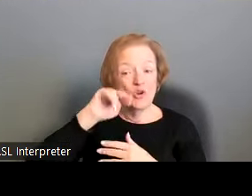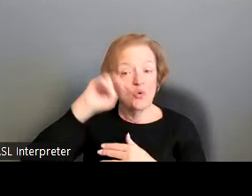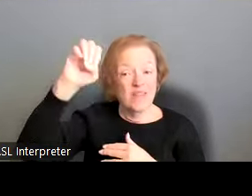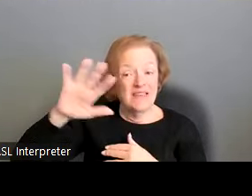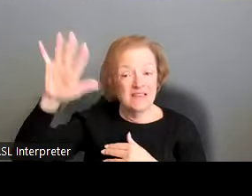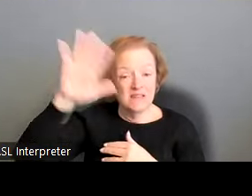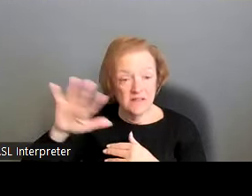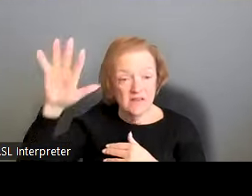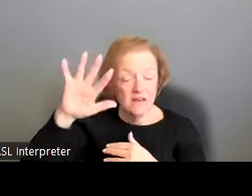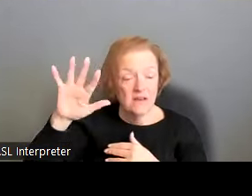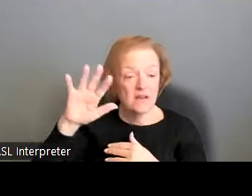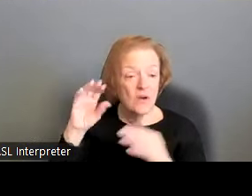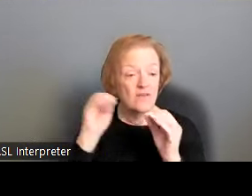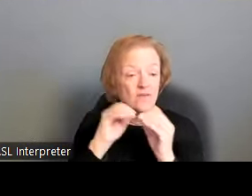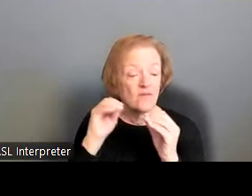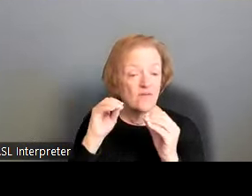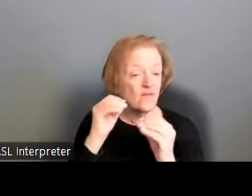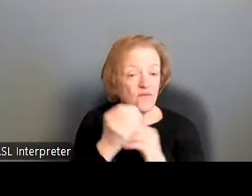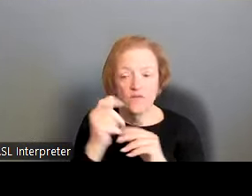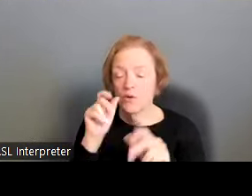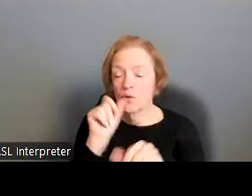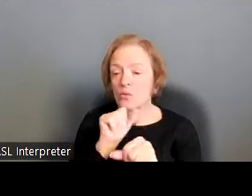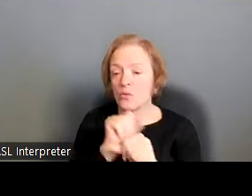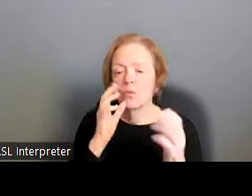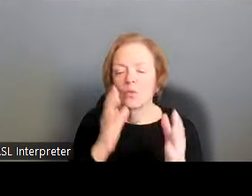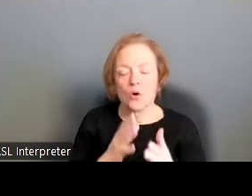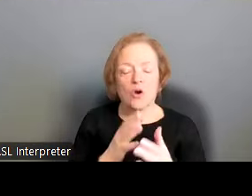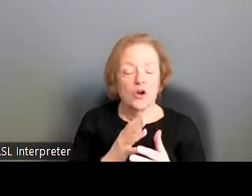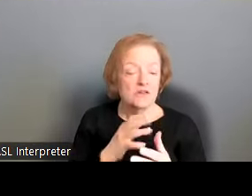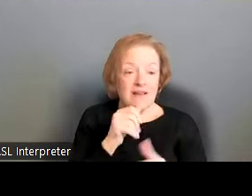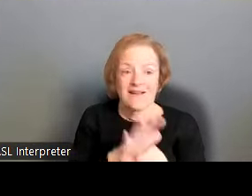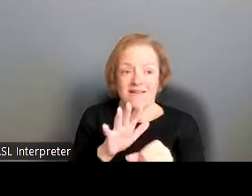there are very few workers. There's a bit of a worker shortage.